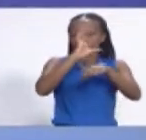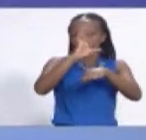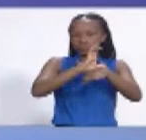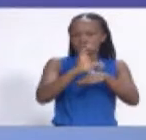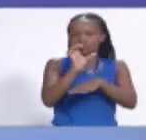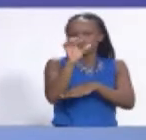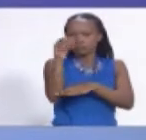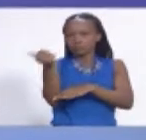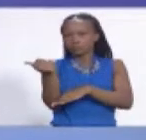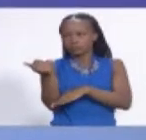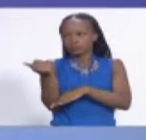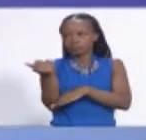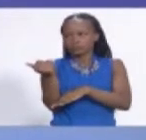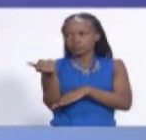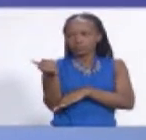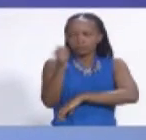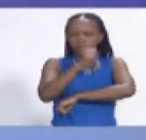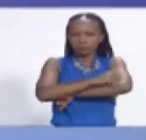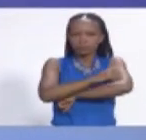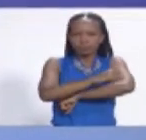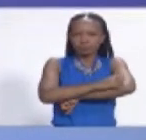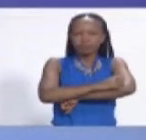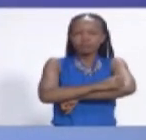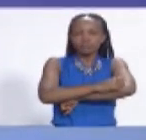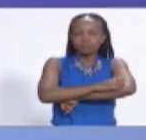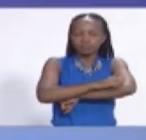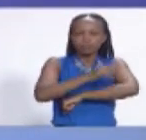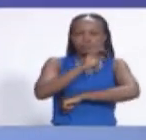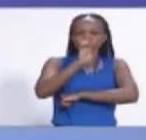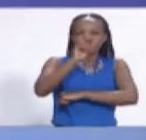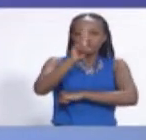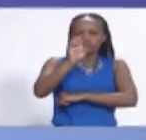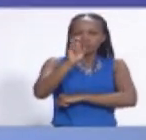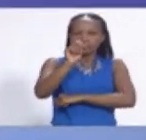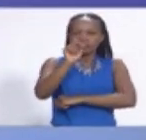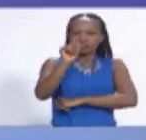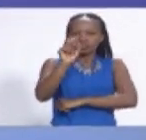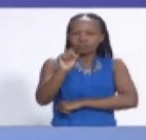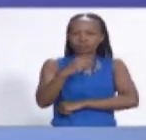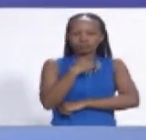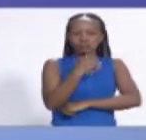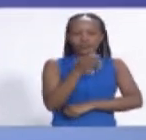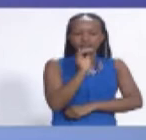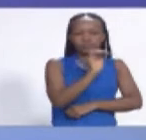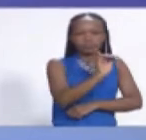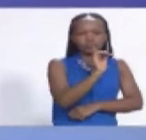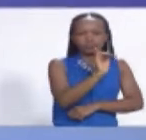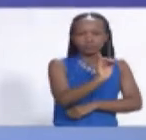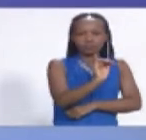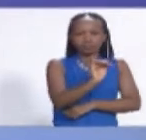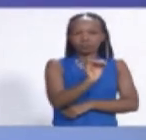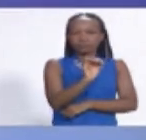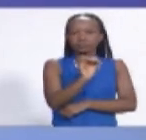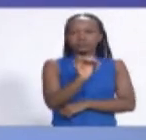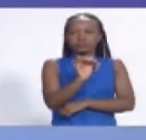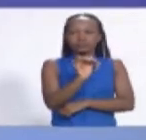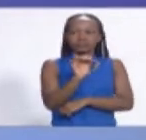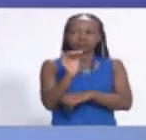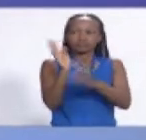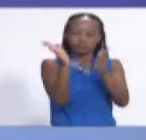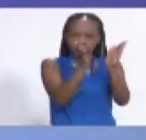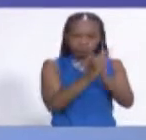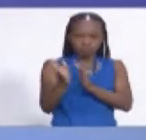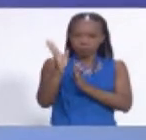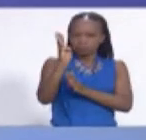church rallies and other school events. Health CS, and that is Mutahi Kagwe, says the restrictions are of no exception to the planned